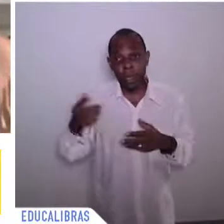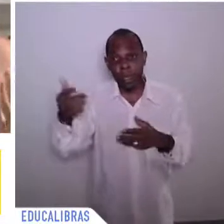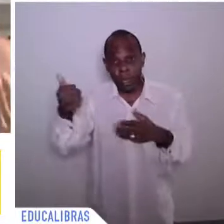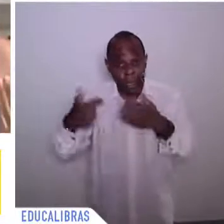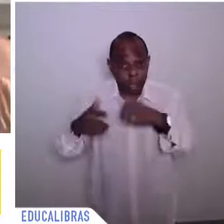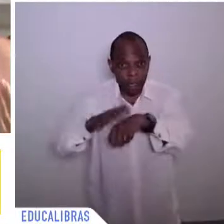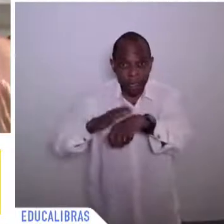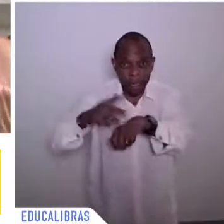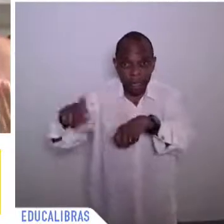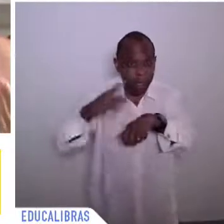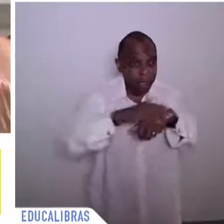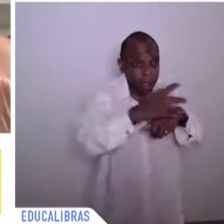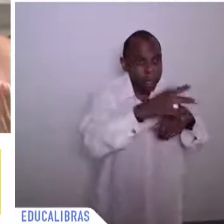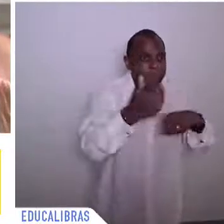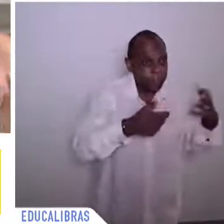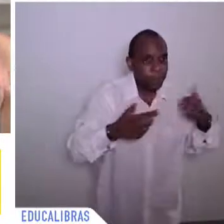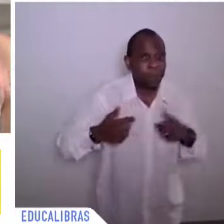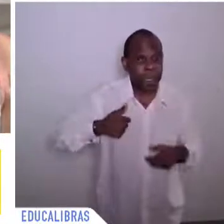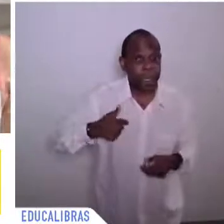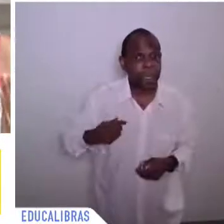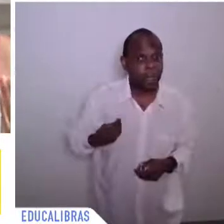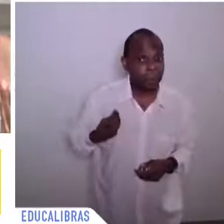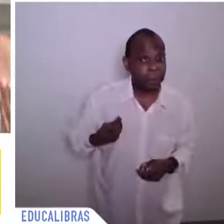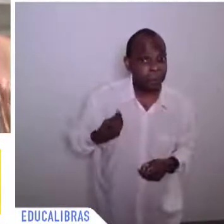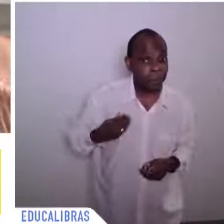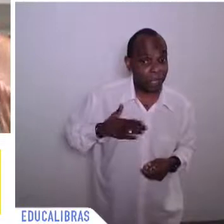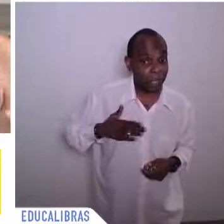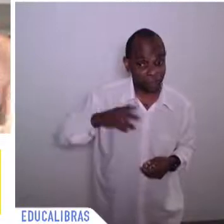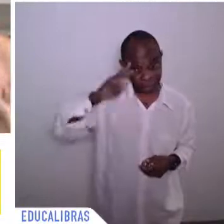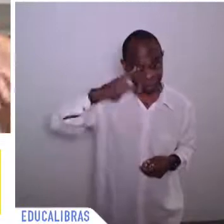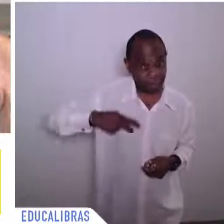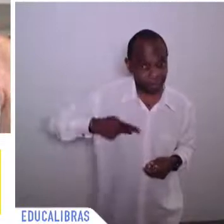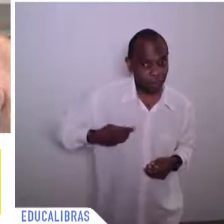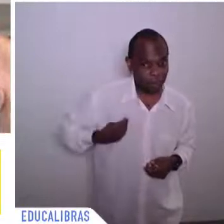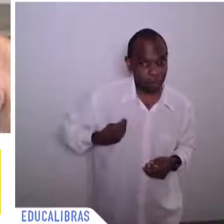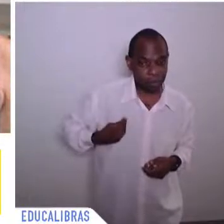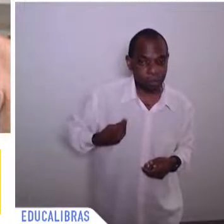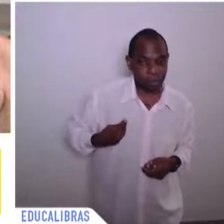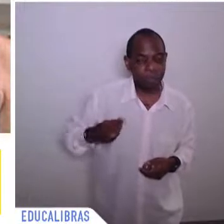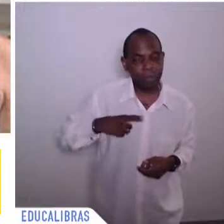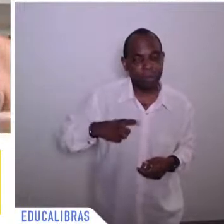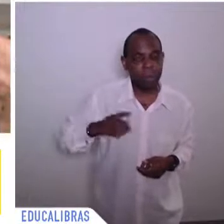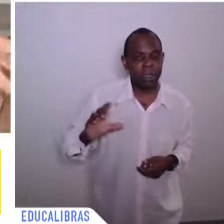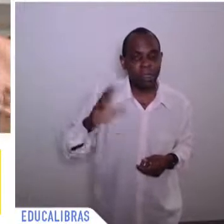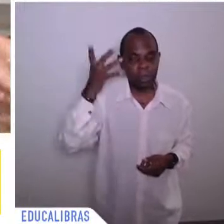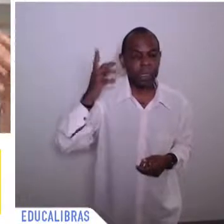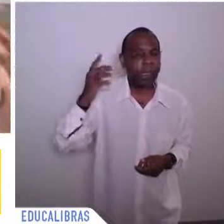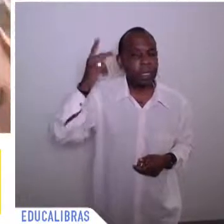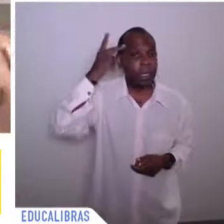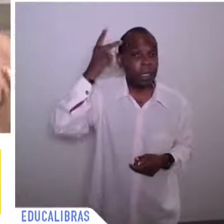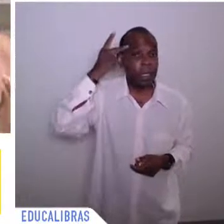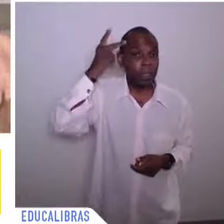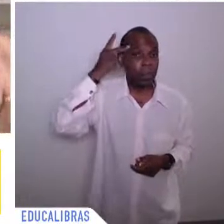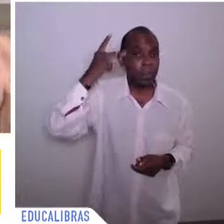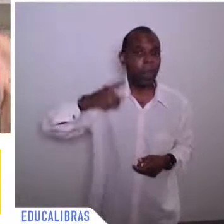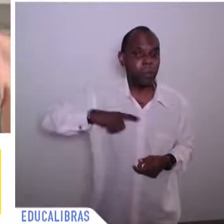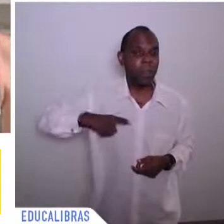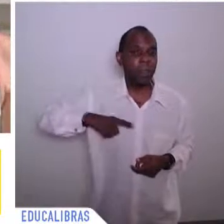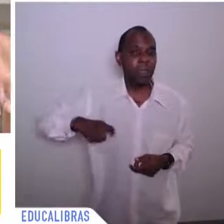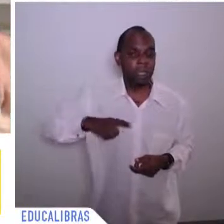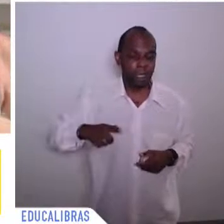very interesting to hear what they had to say. And I lived through that moment. I remember the day we had the